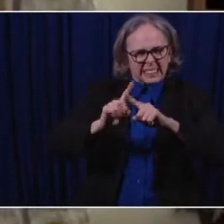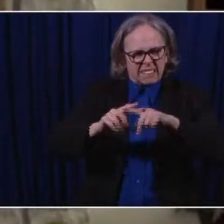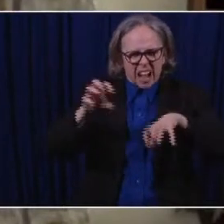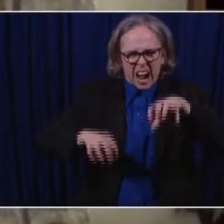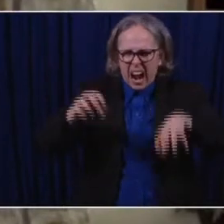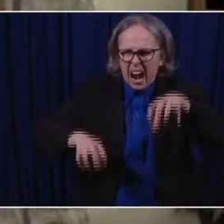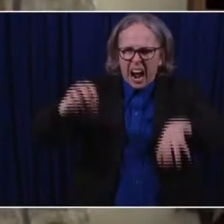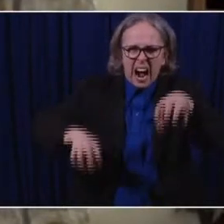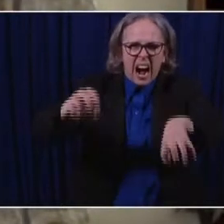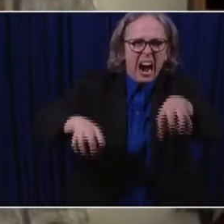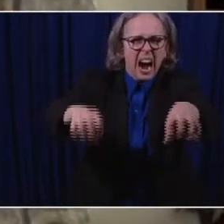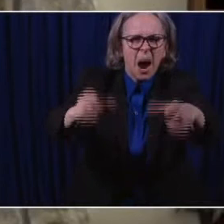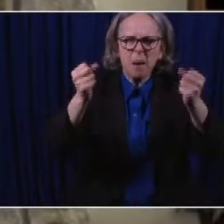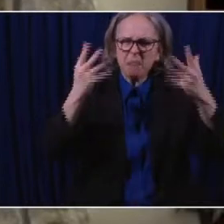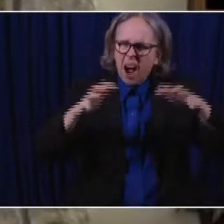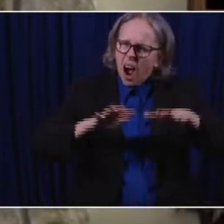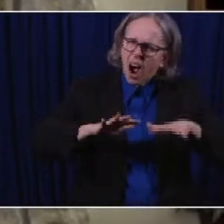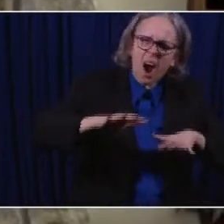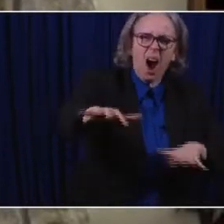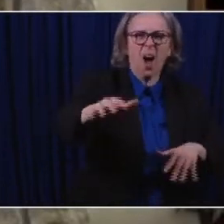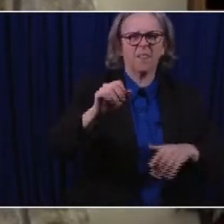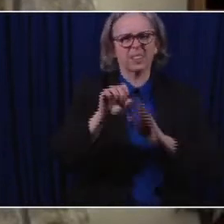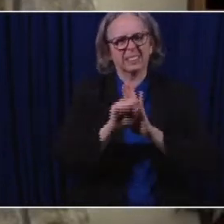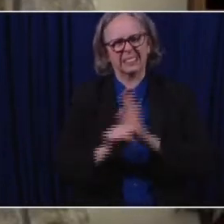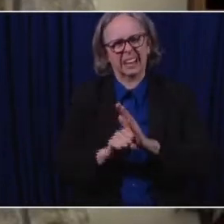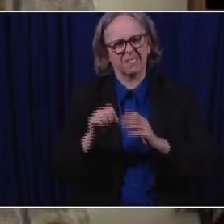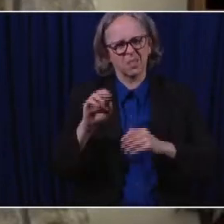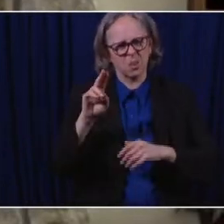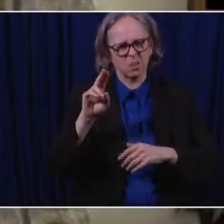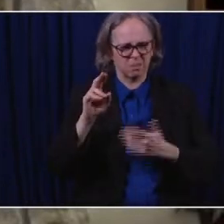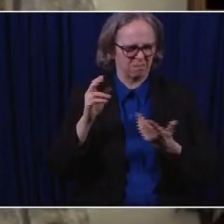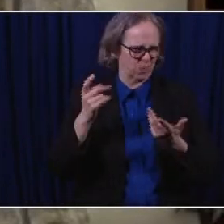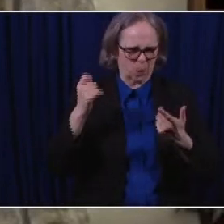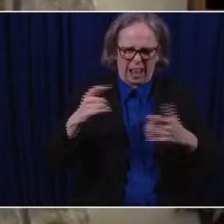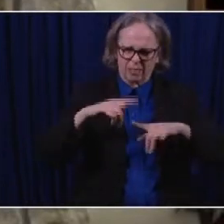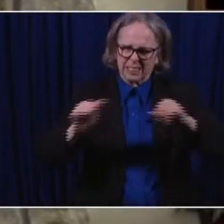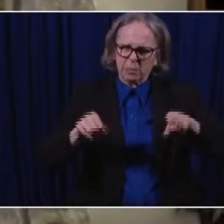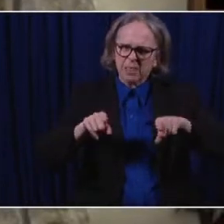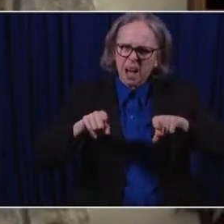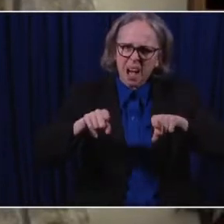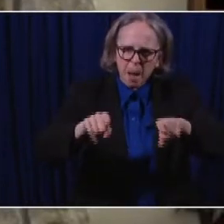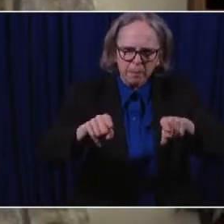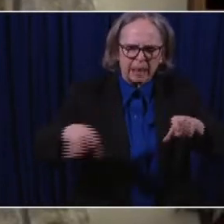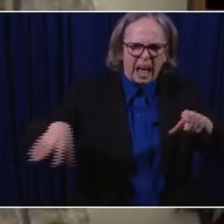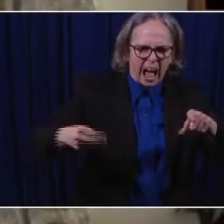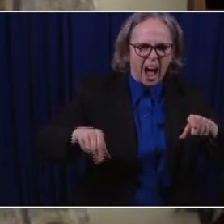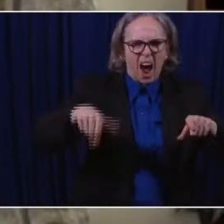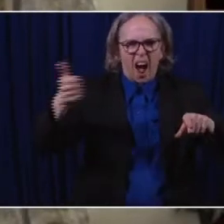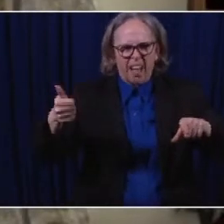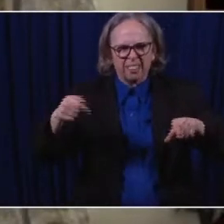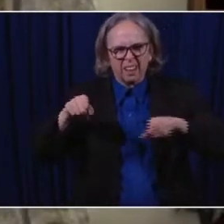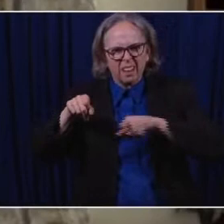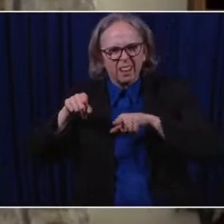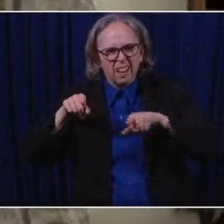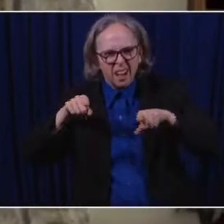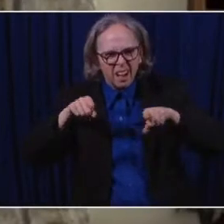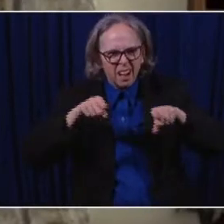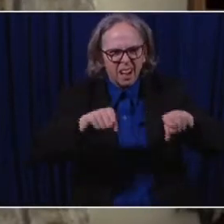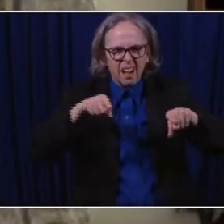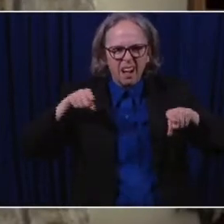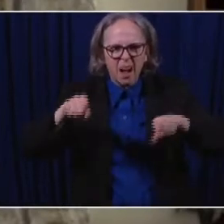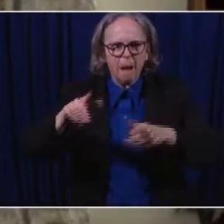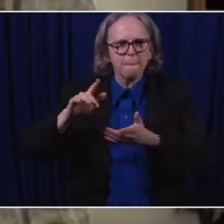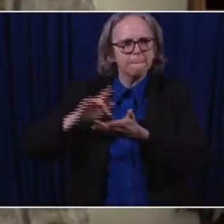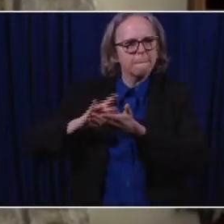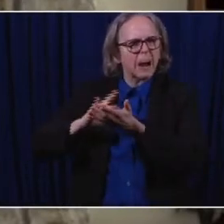into. We're also going into the medically fragile. We started with people who are developmentally disabled and